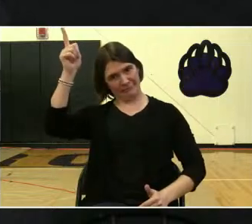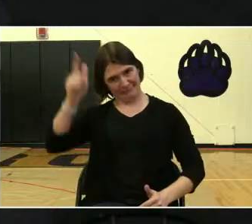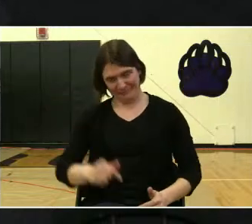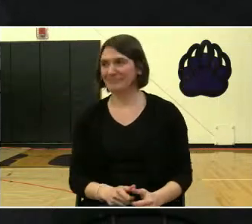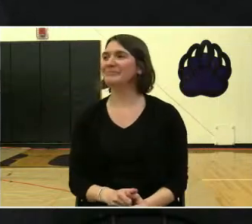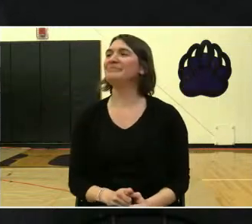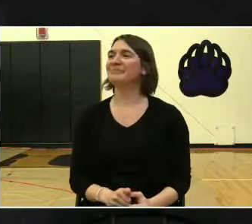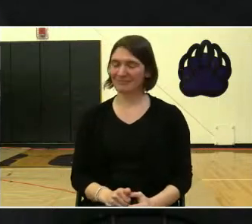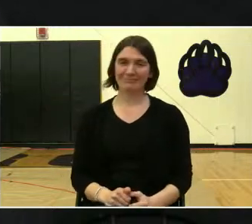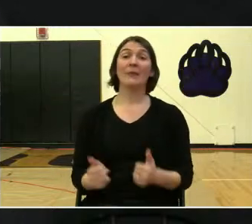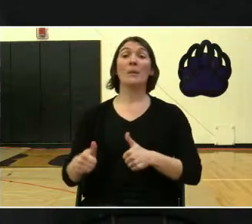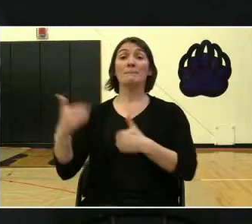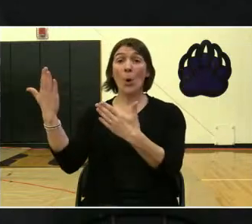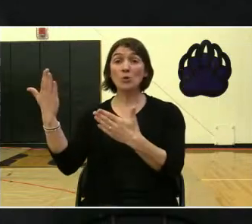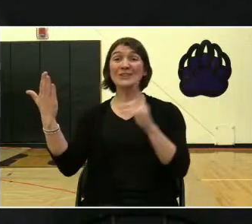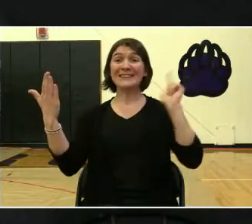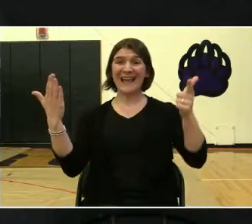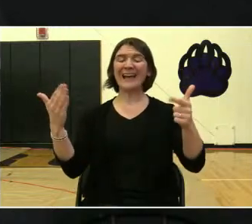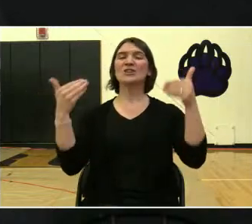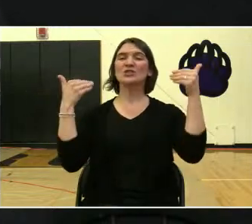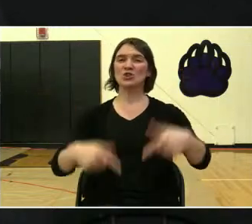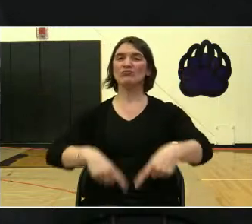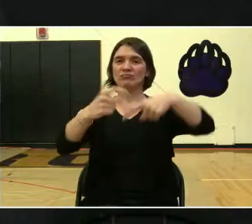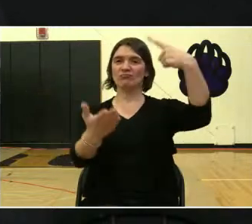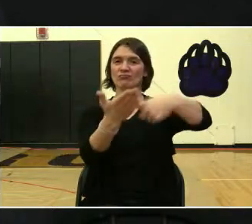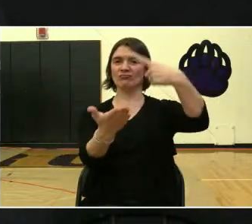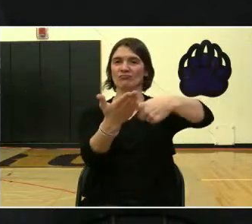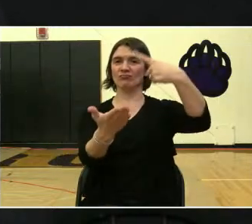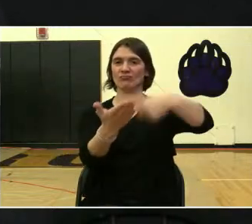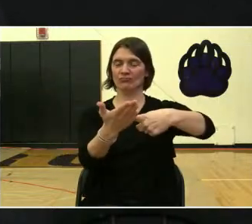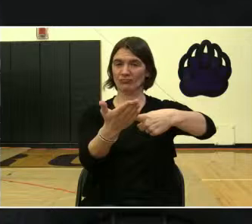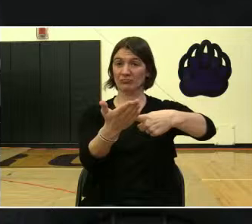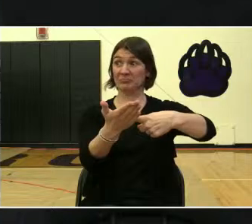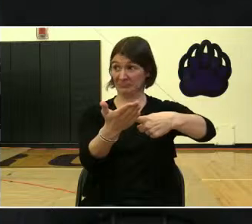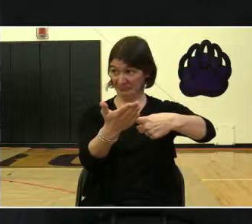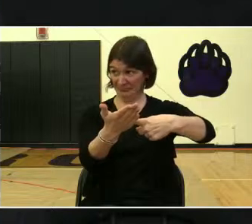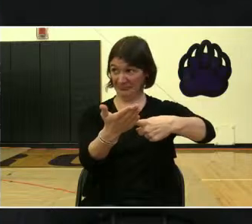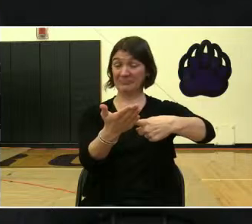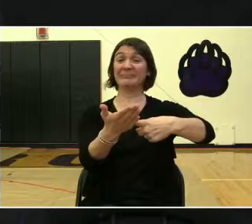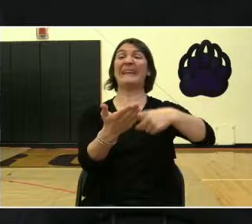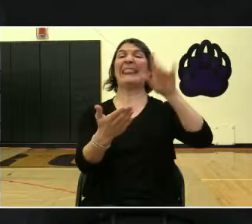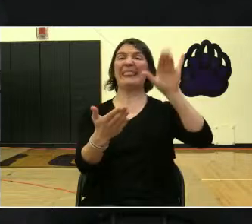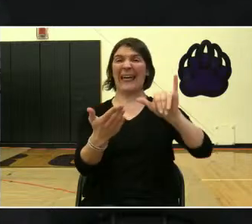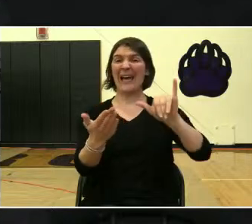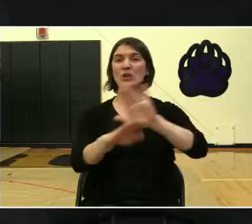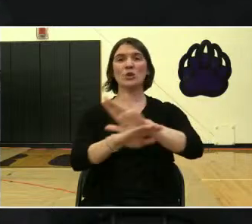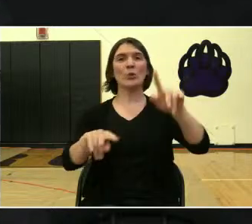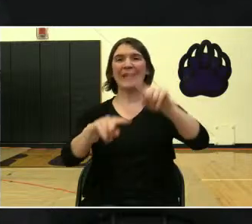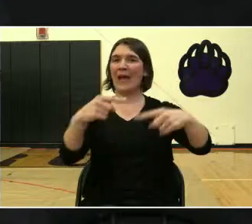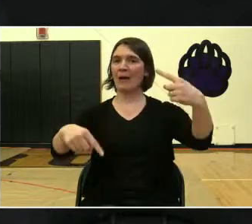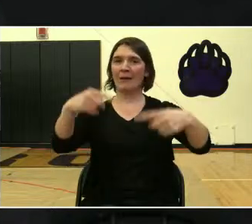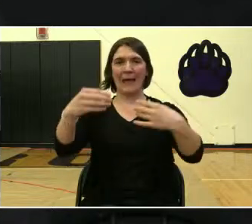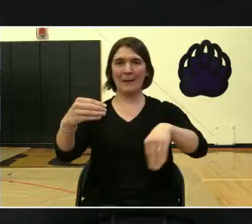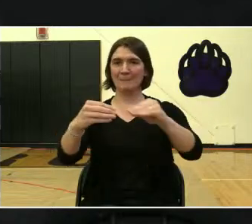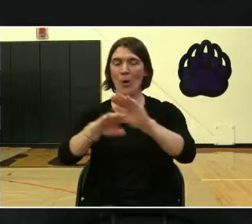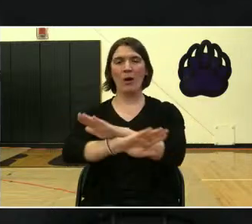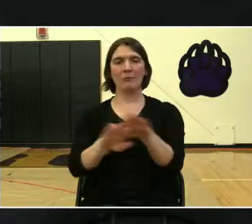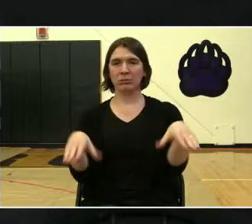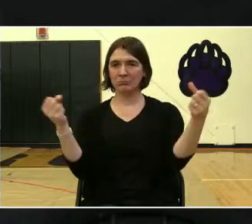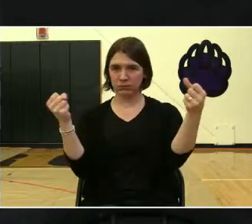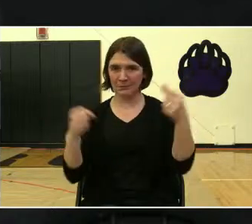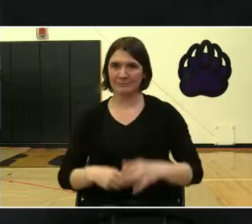Mr Morton there's a motion and a second to call the question uh motion to call the question is not debatable because it ceases